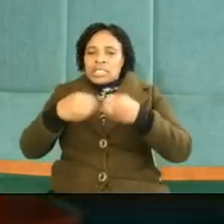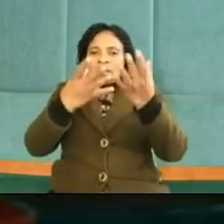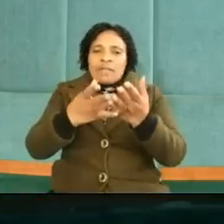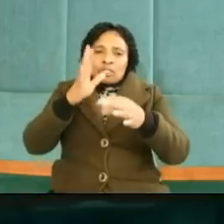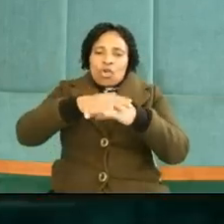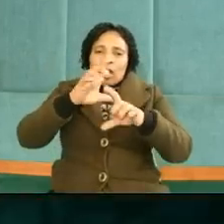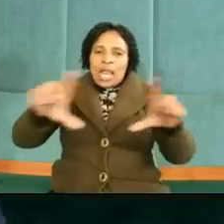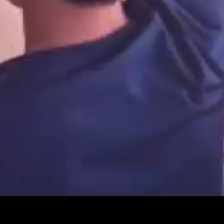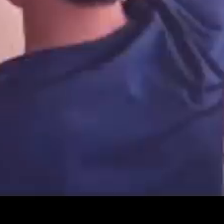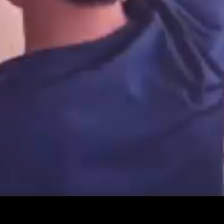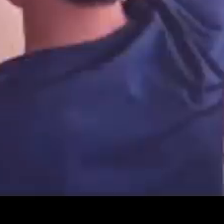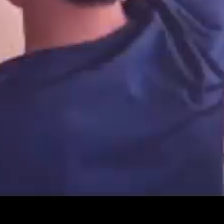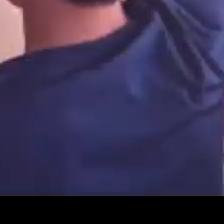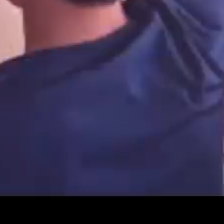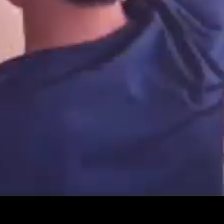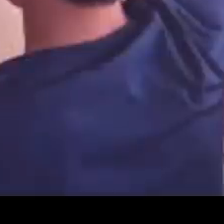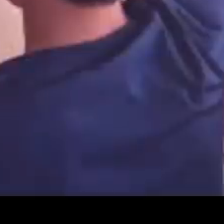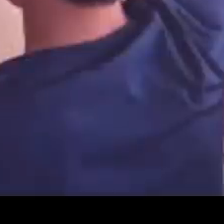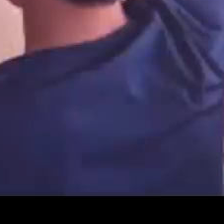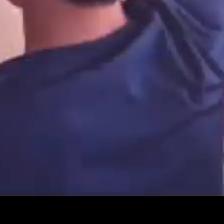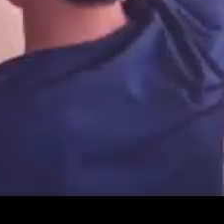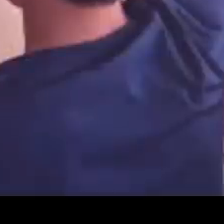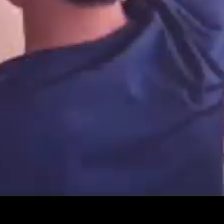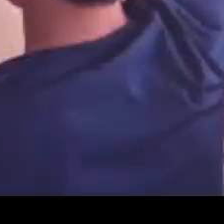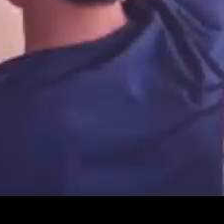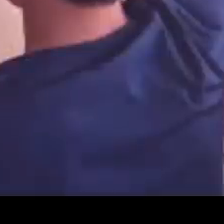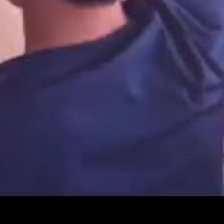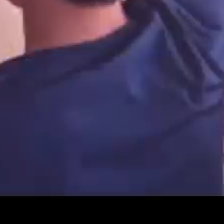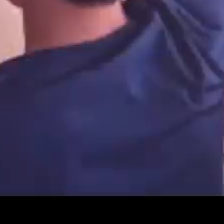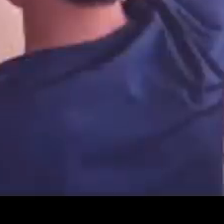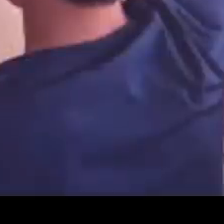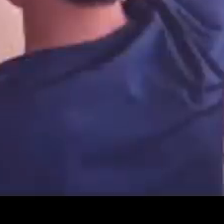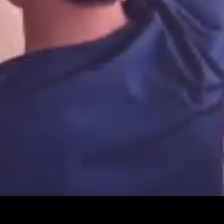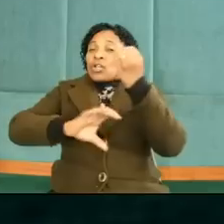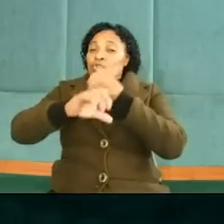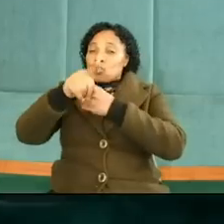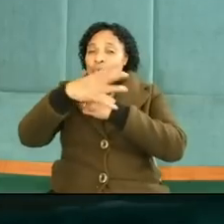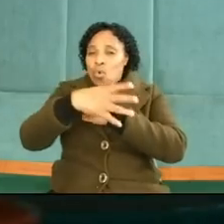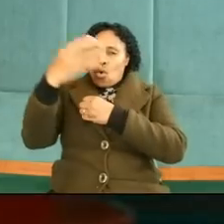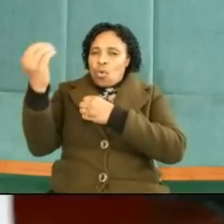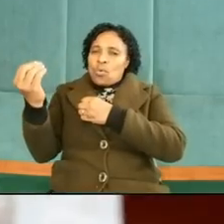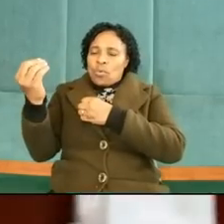So everywhere you go, any country you go,